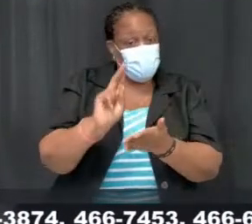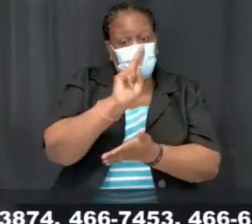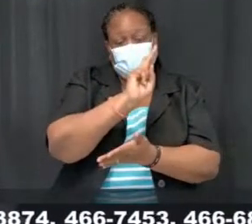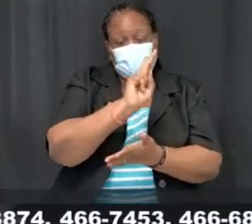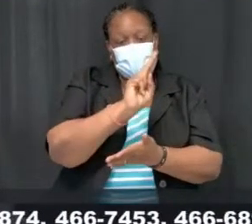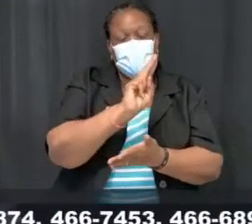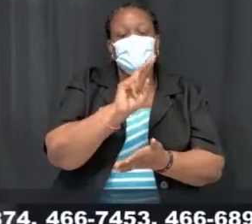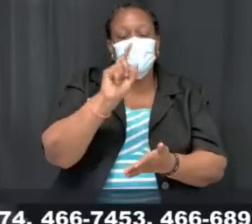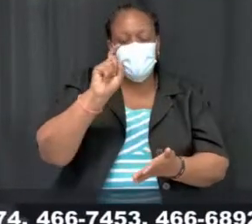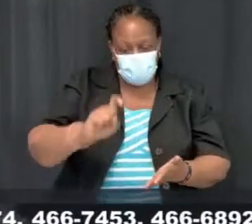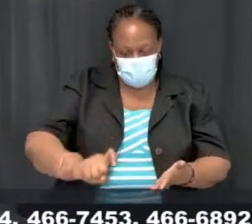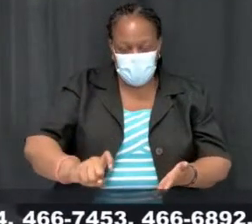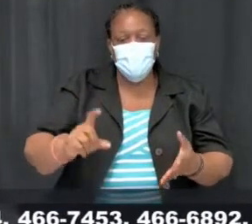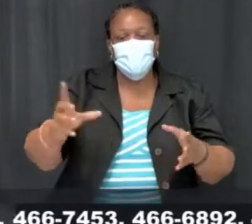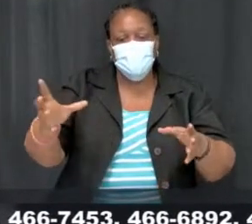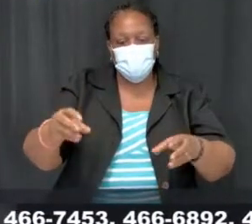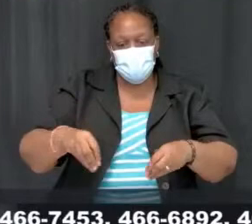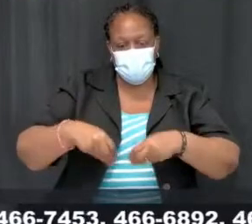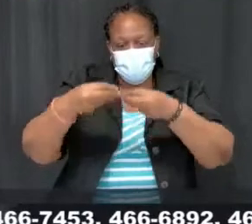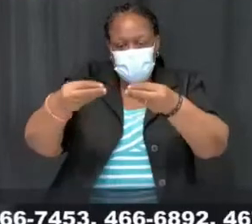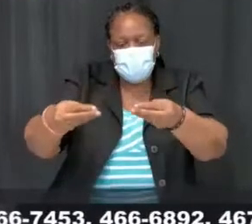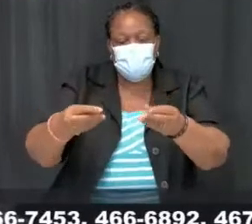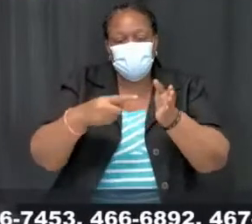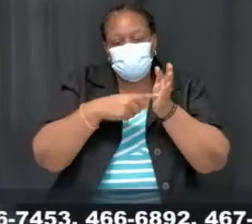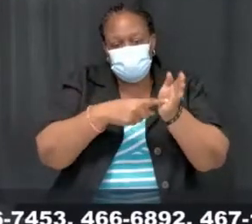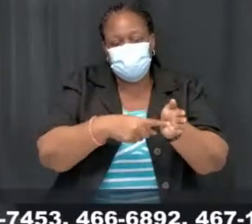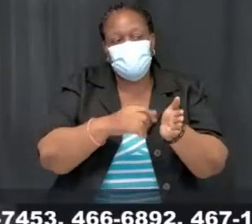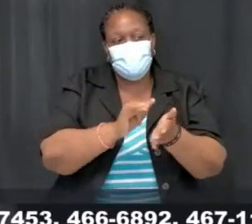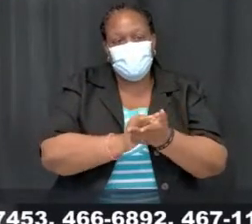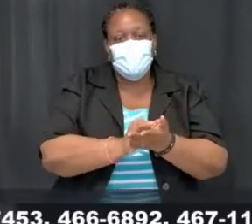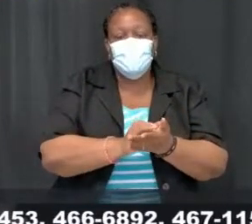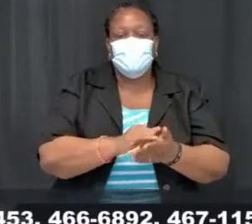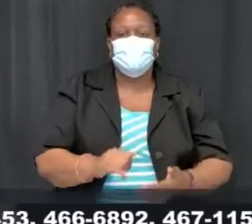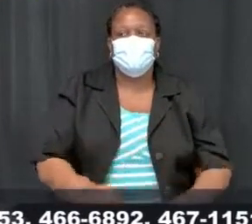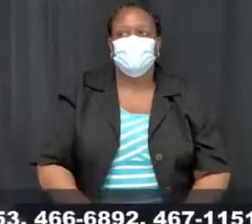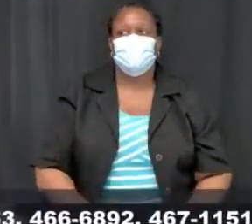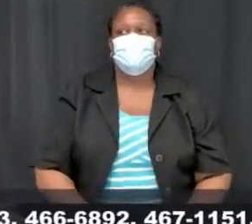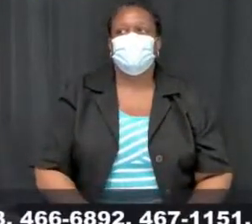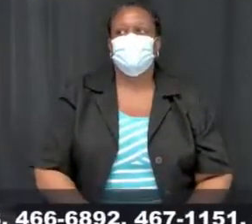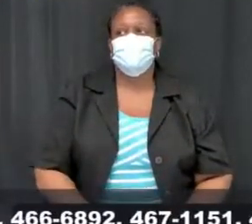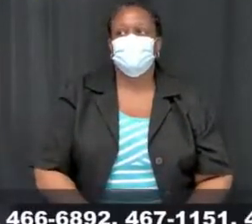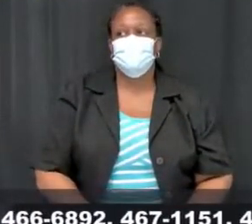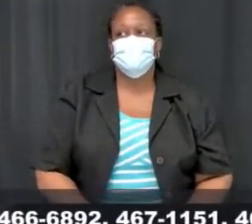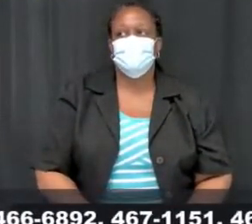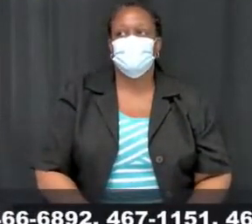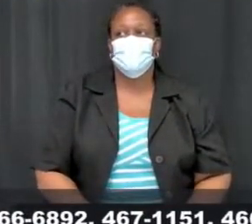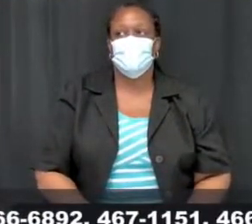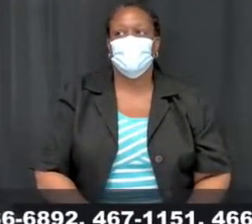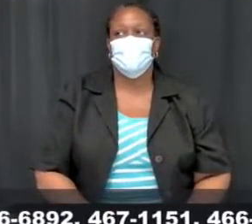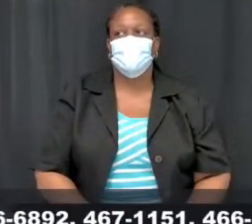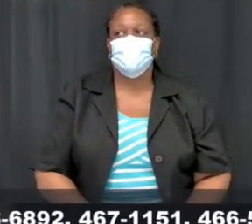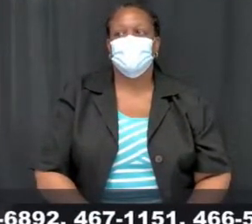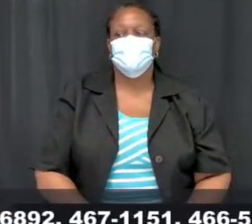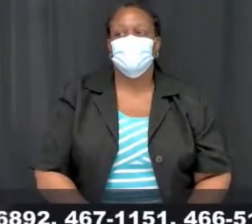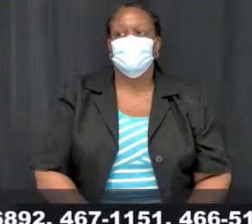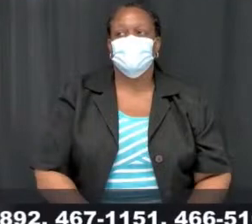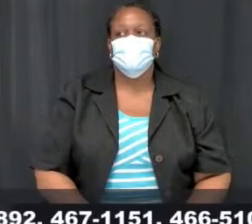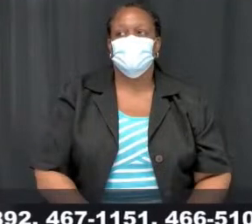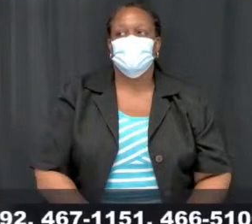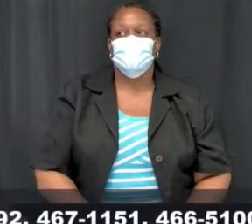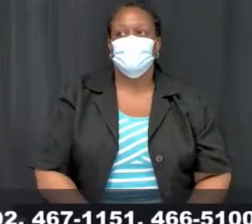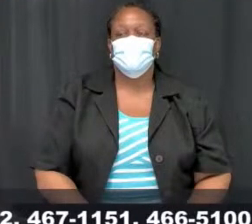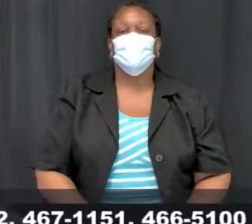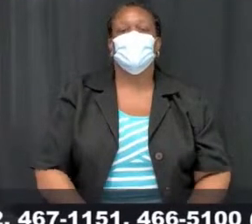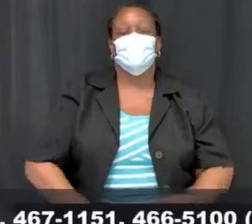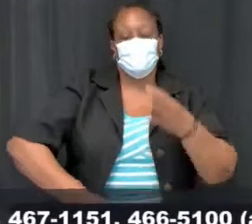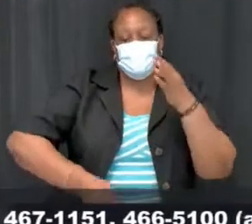the application. Again, it's done on a case-by-case basis, and you will receive a